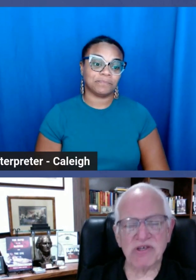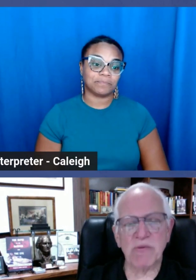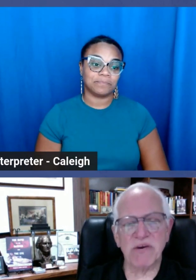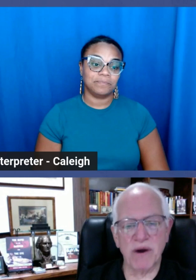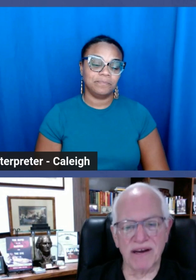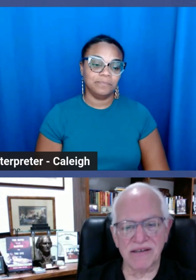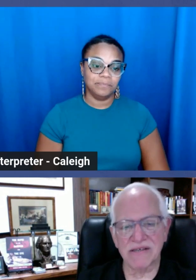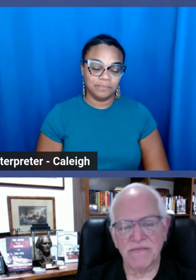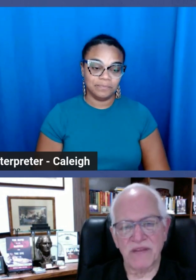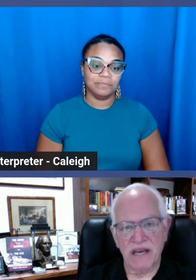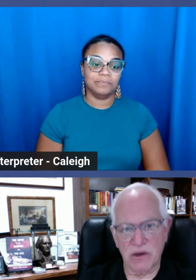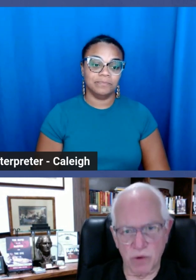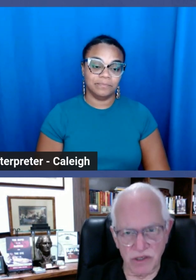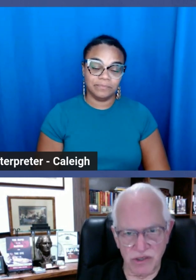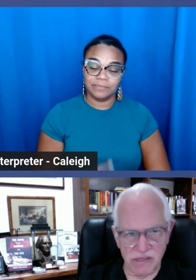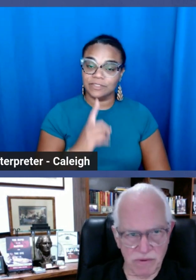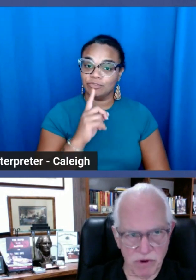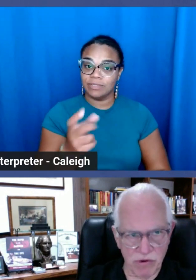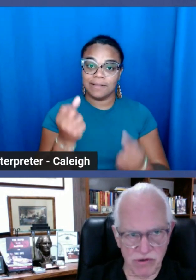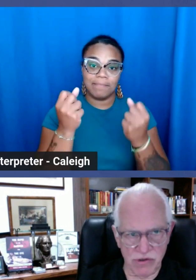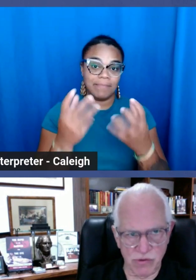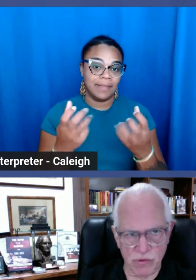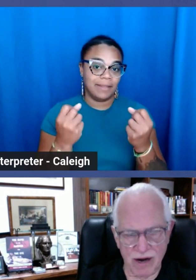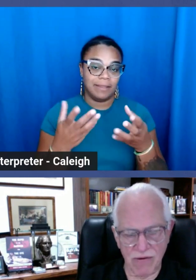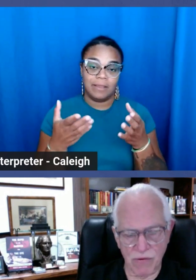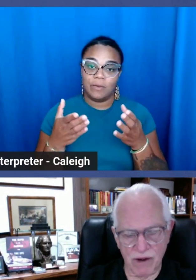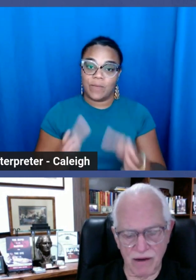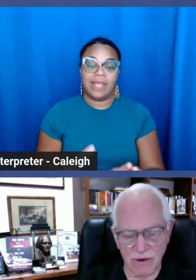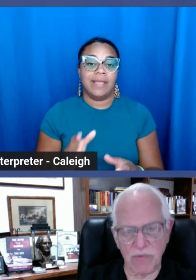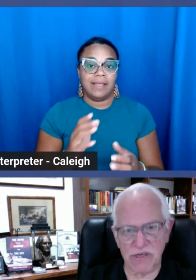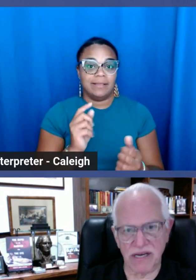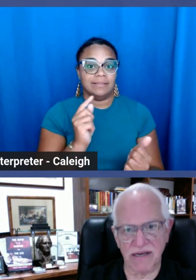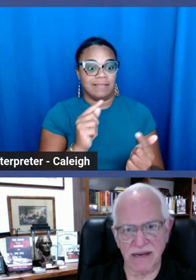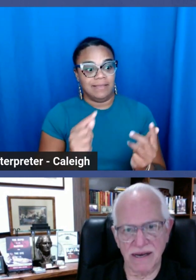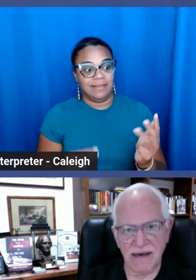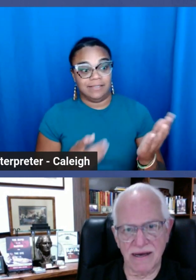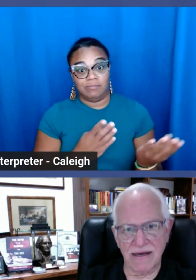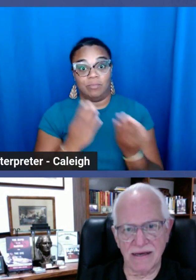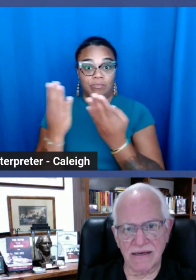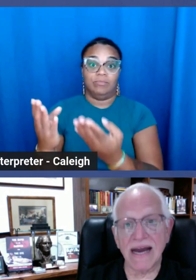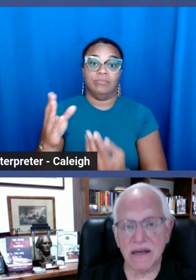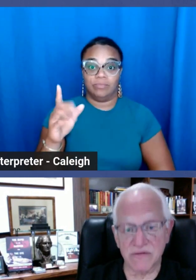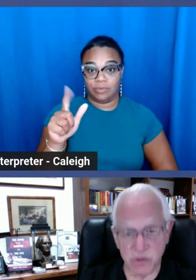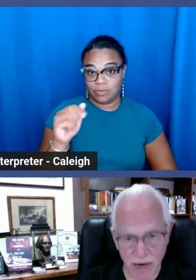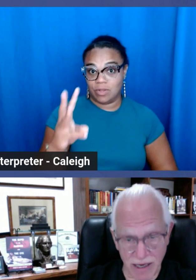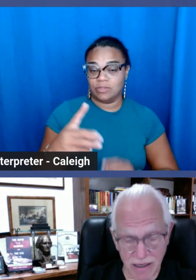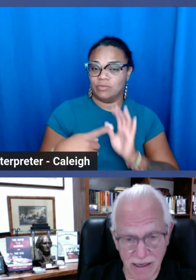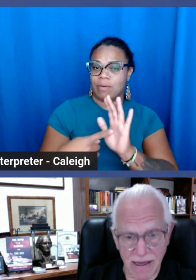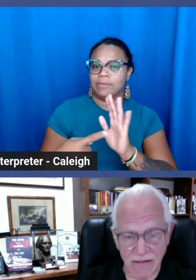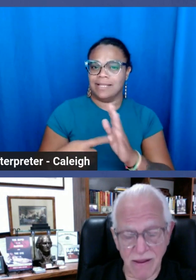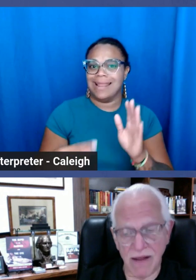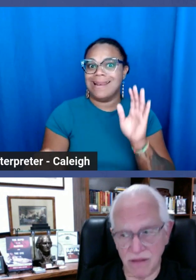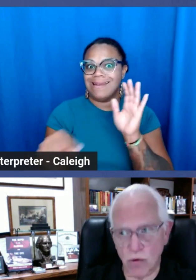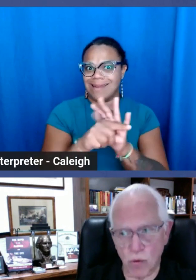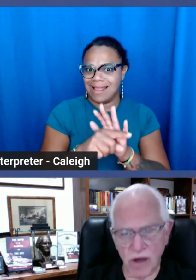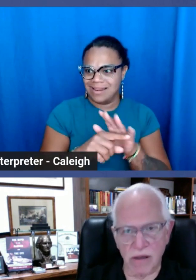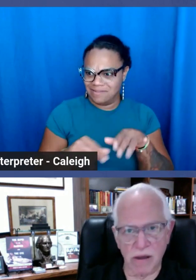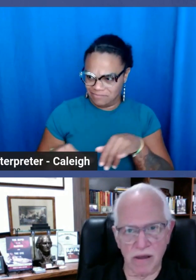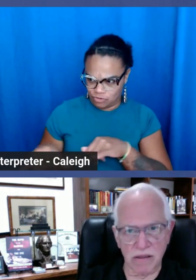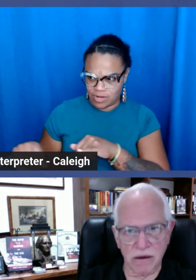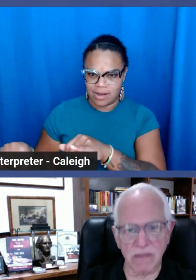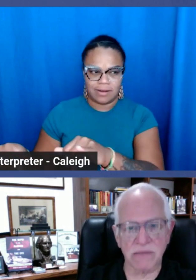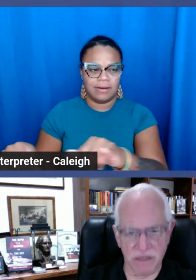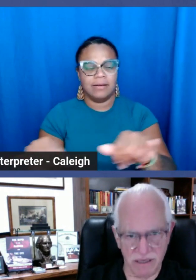there are so many ways in which these proposals represent a negative trend that I think